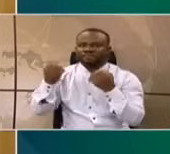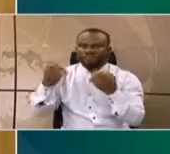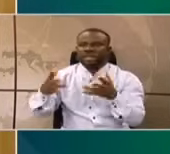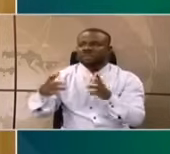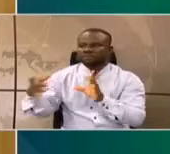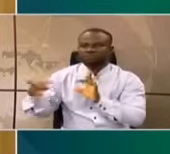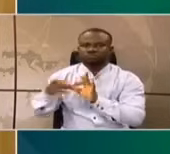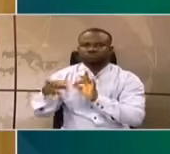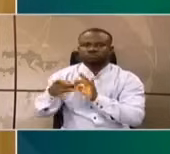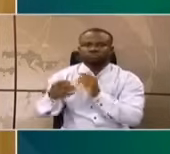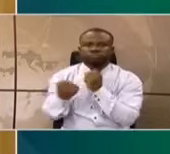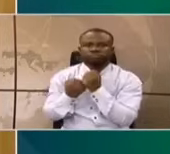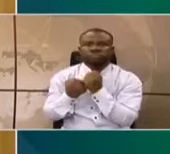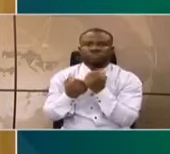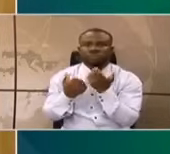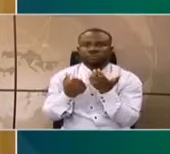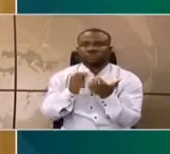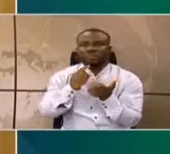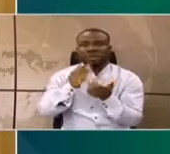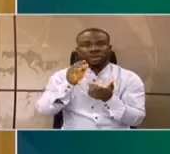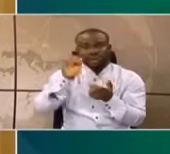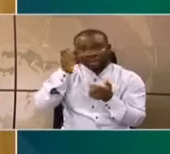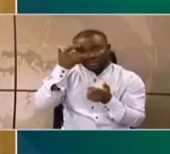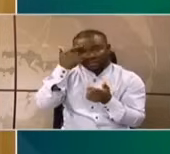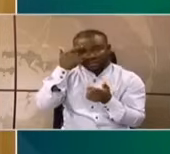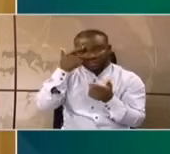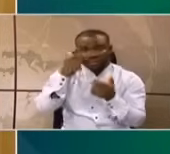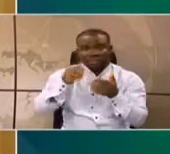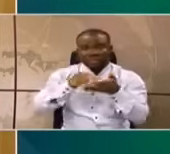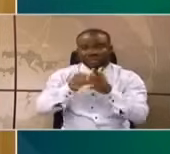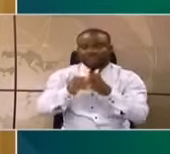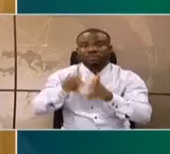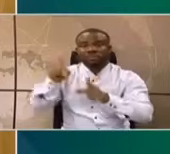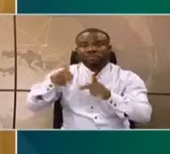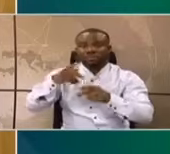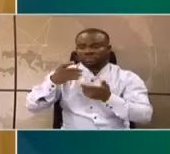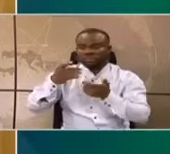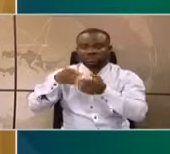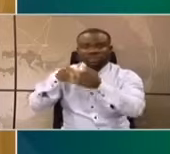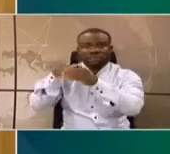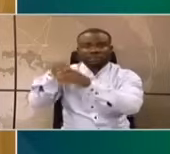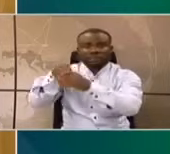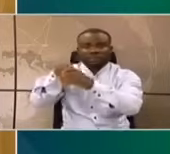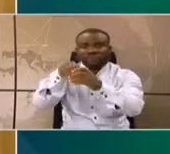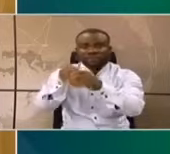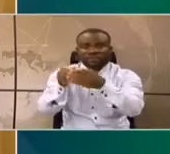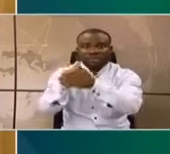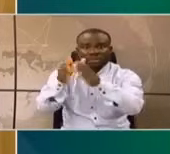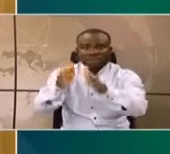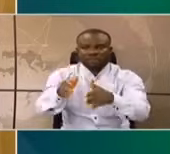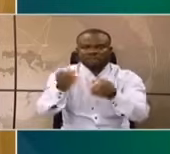government, the people who are in the front line of that, all of them are here.